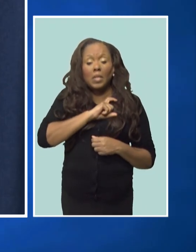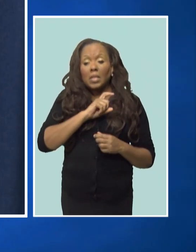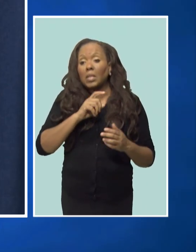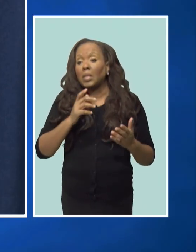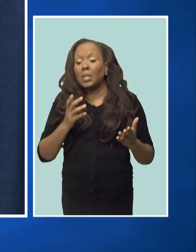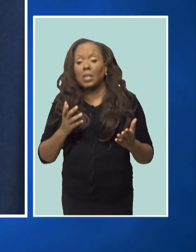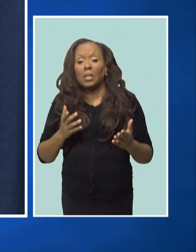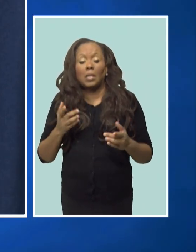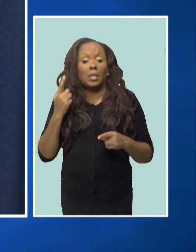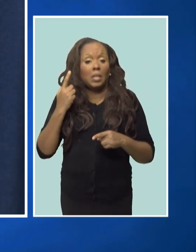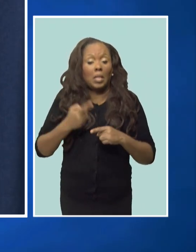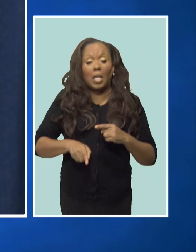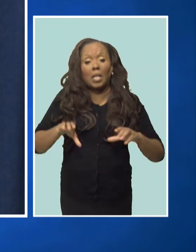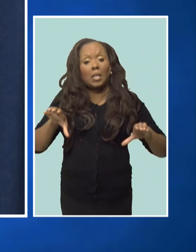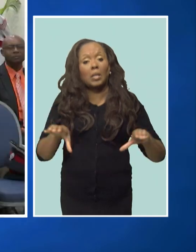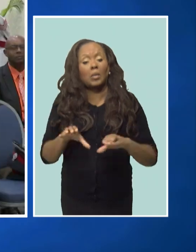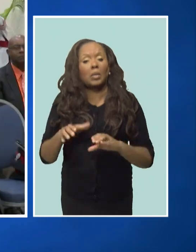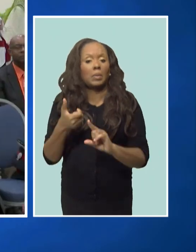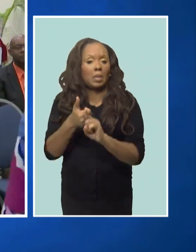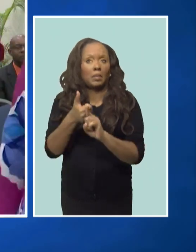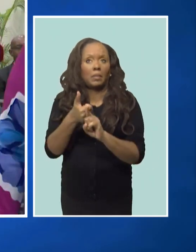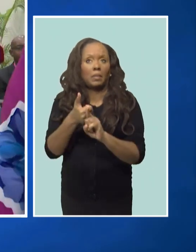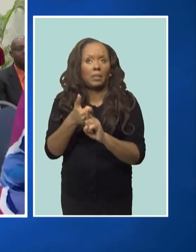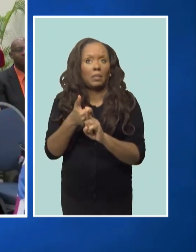cannot do it alone.